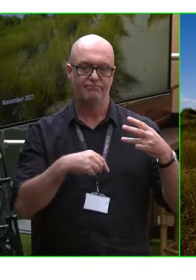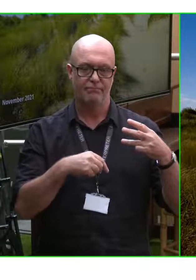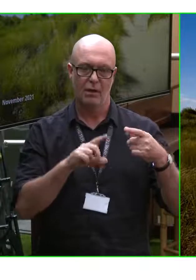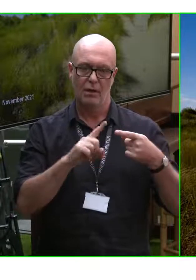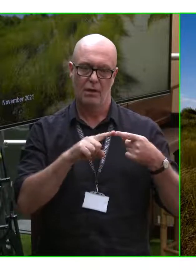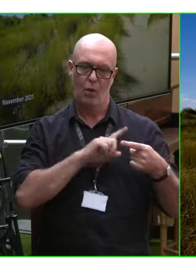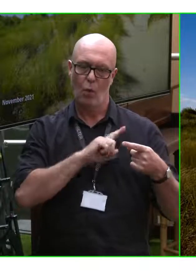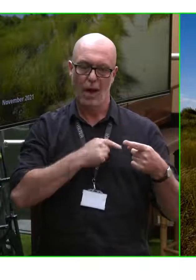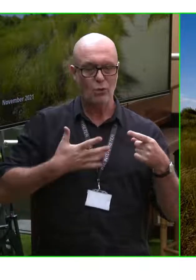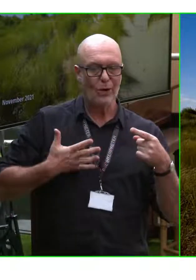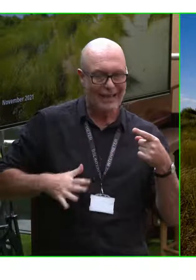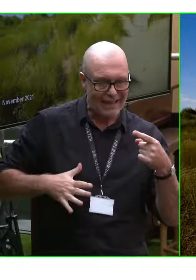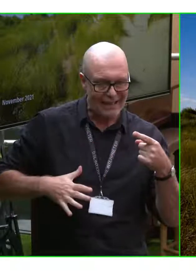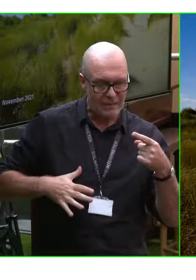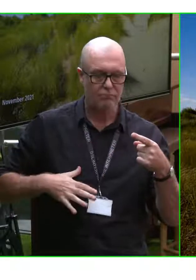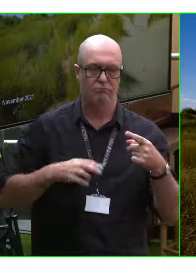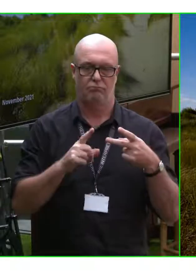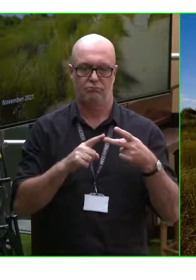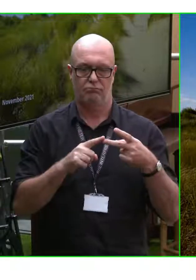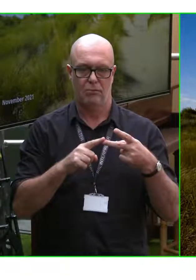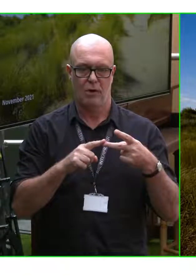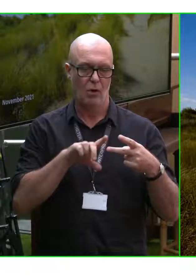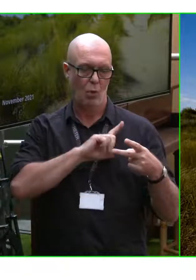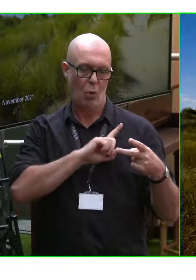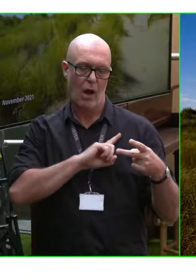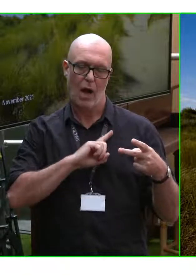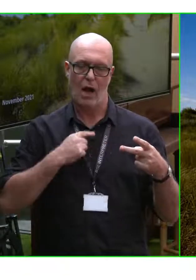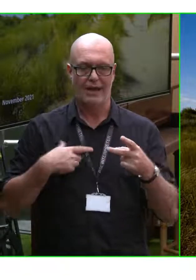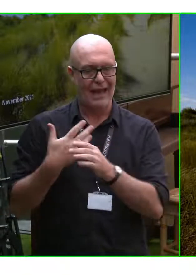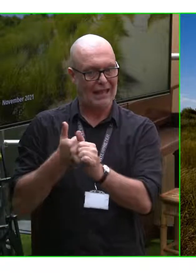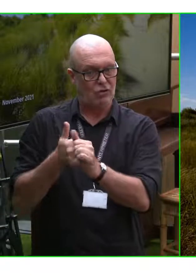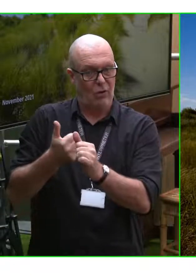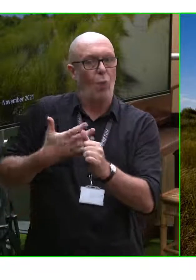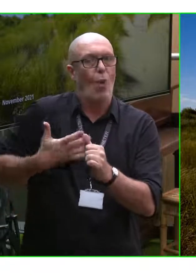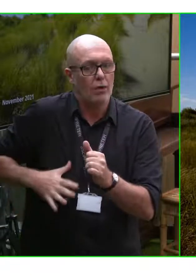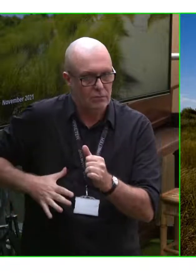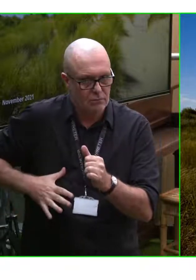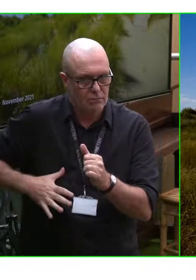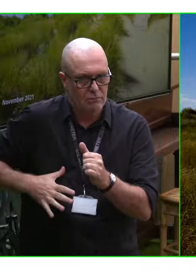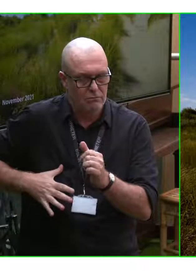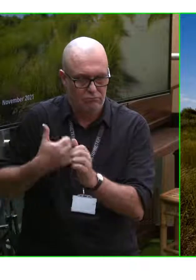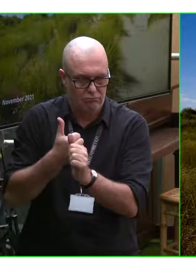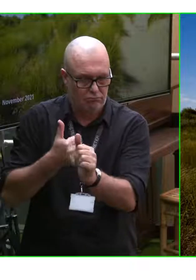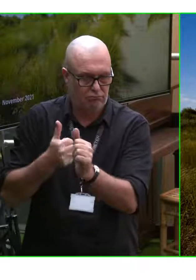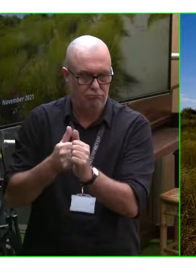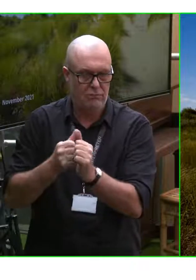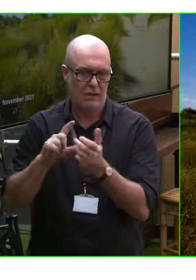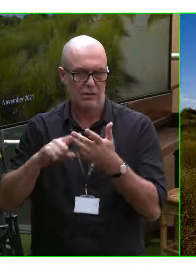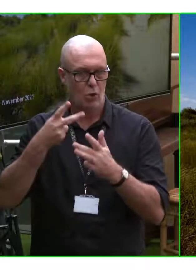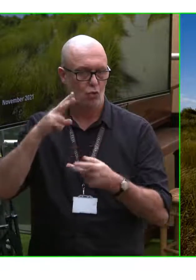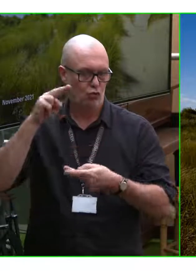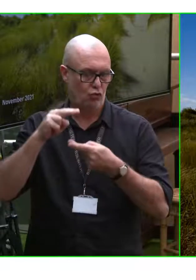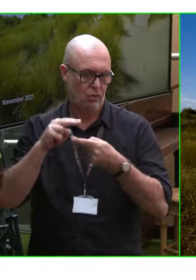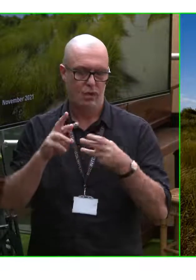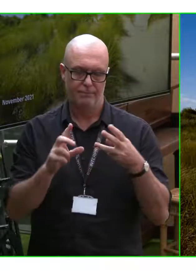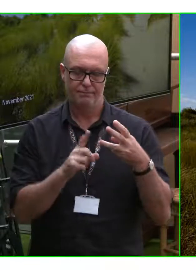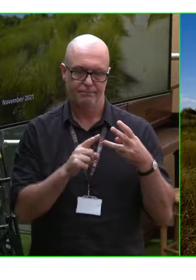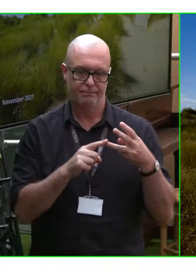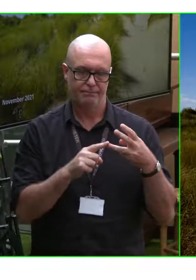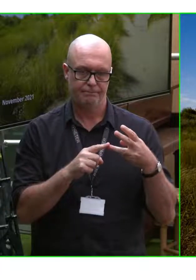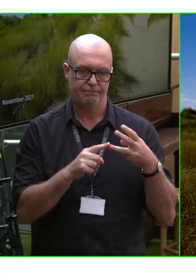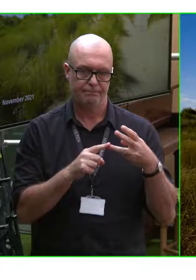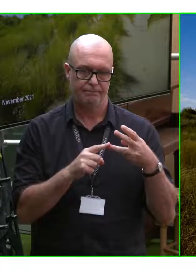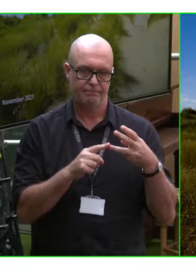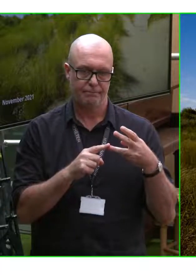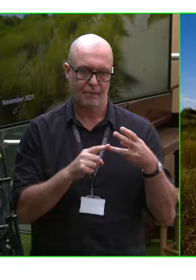to decarbonise our industry? Why does industry want to decarbonise, which is a separate but important question? And